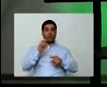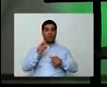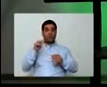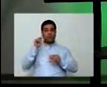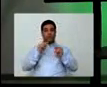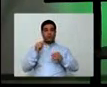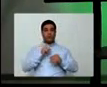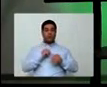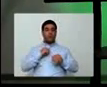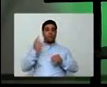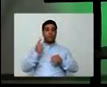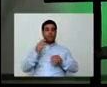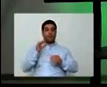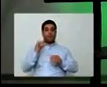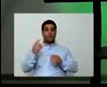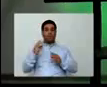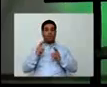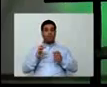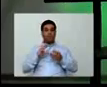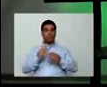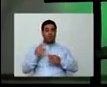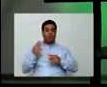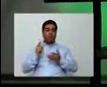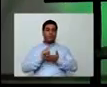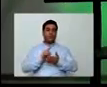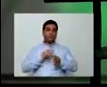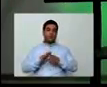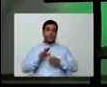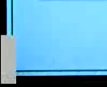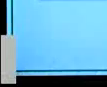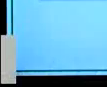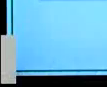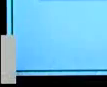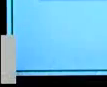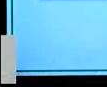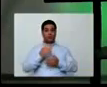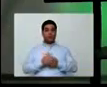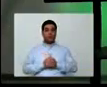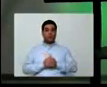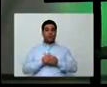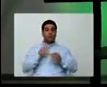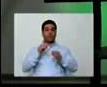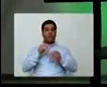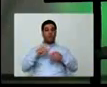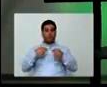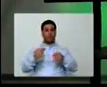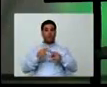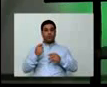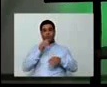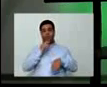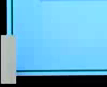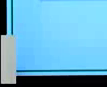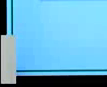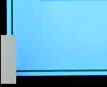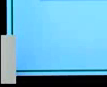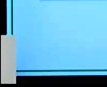fanining eng birinchi fanlar mavzularida ham bu vazifalarni bajargan edik. Marhamat. Bu vazifalarni topshirish uchun sizlarga birozgina vaqt beriladi.